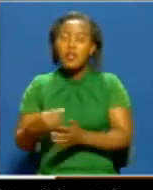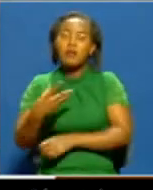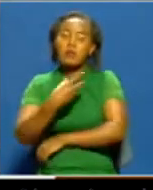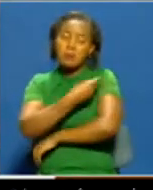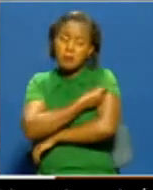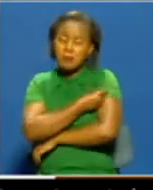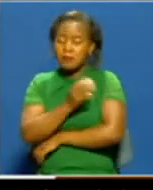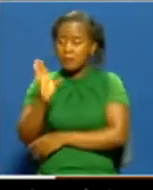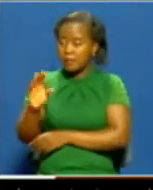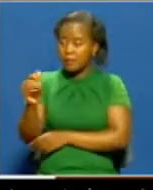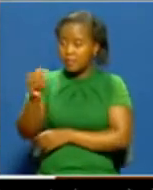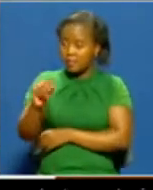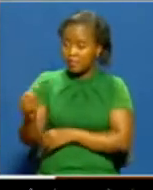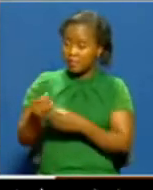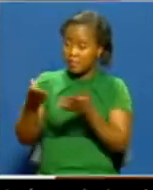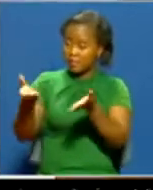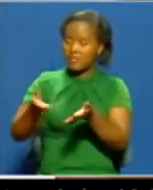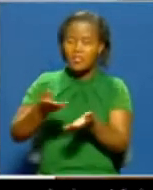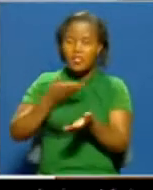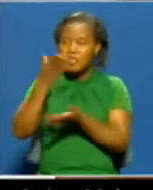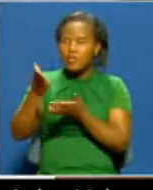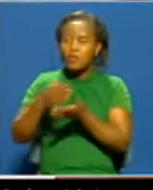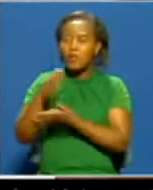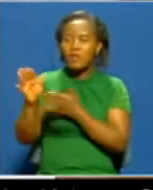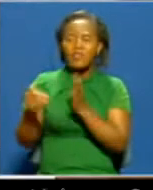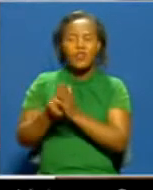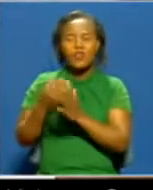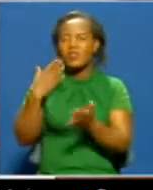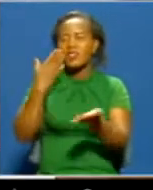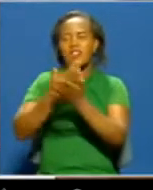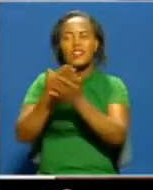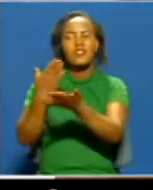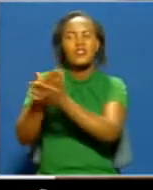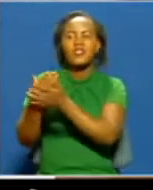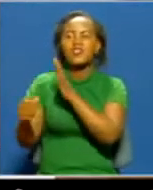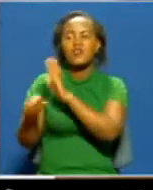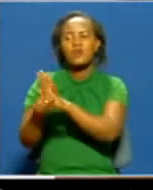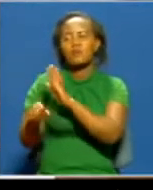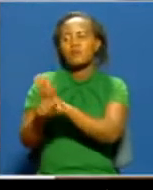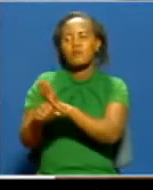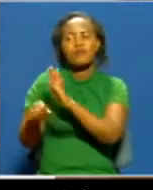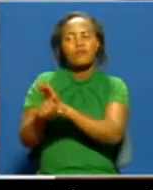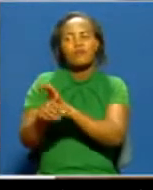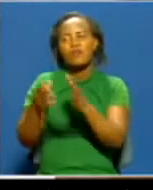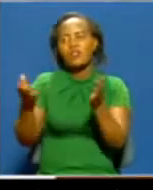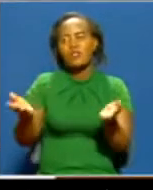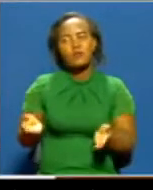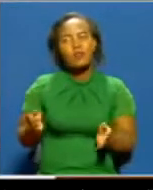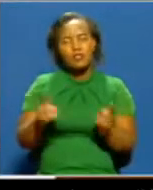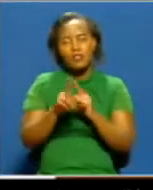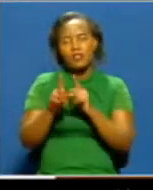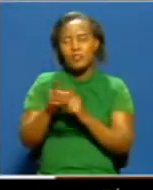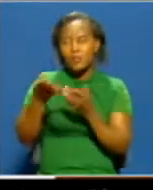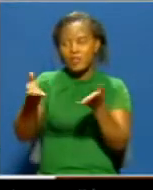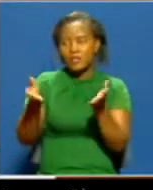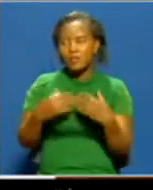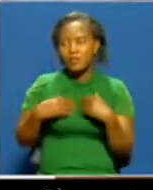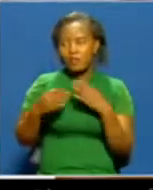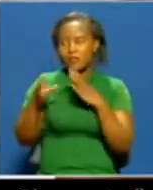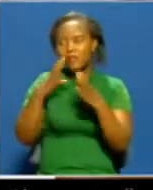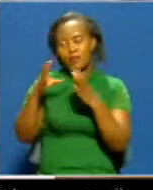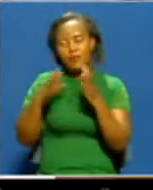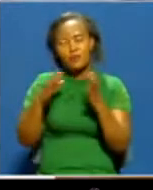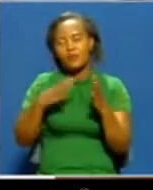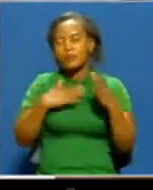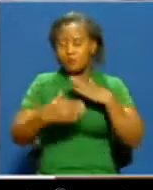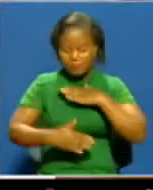to answer all that. And thank you so much, sir, for honestly agreeing to be part of this conversation. I'm greatly honored.